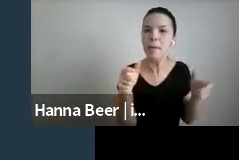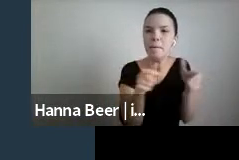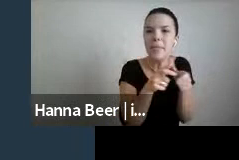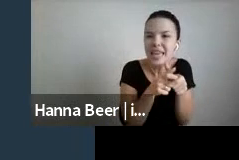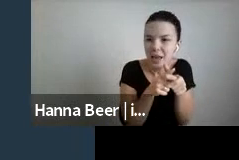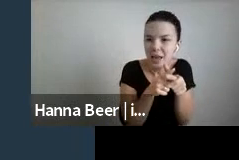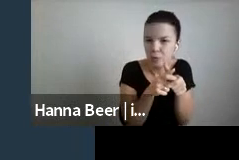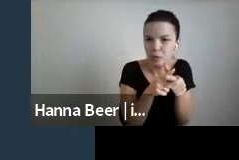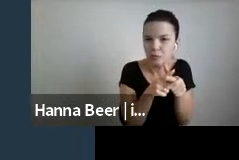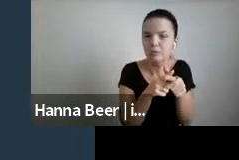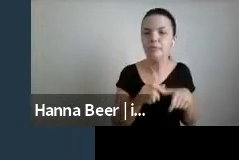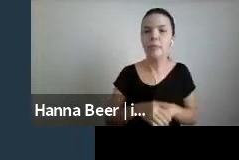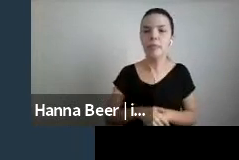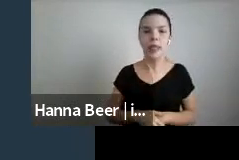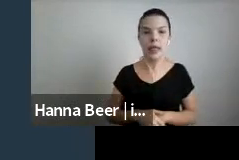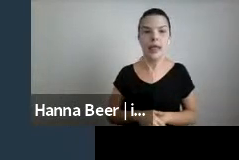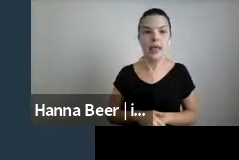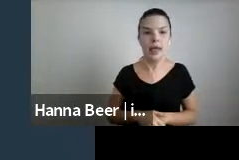million square kilometers.